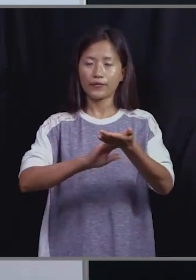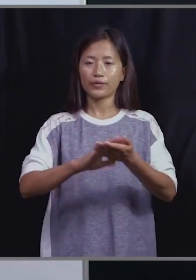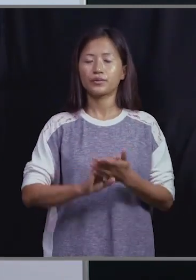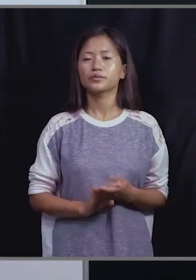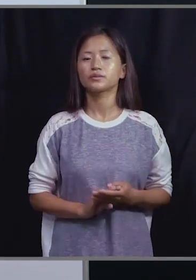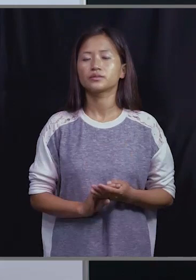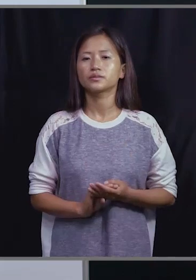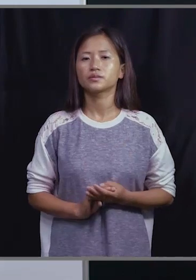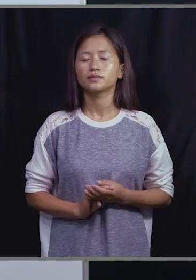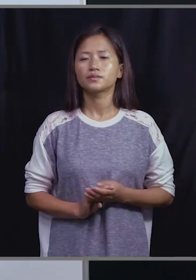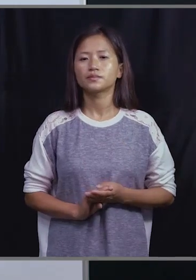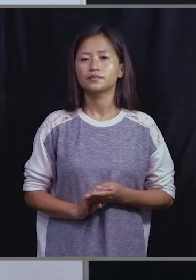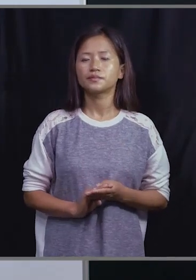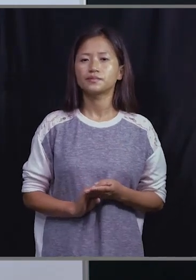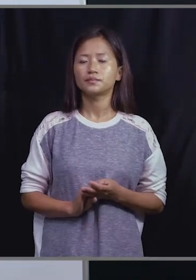therapy.